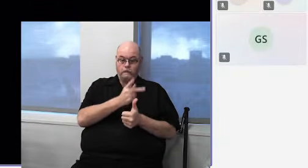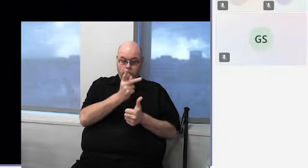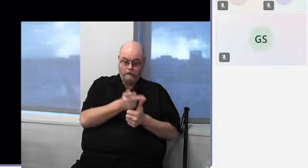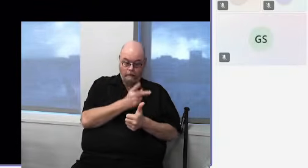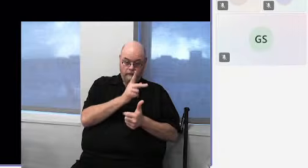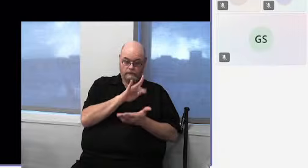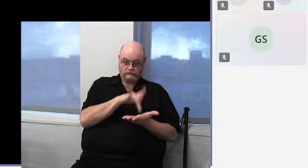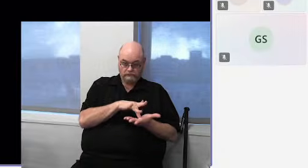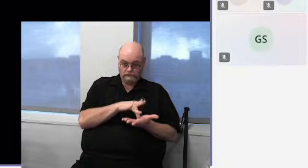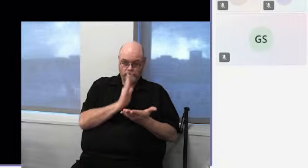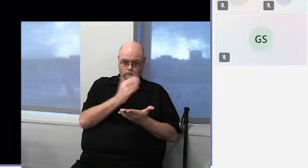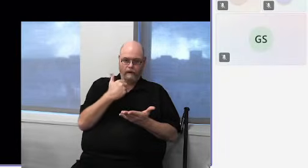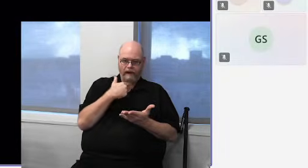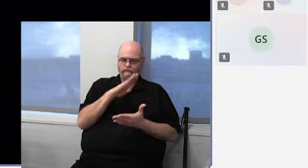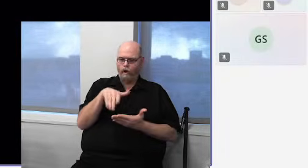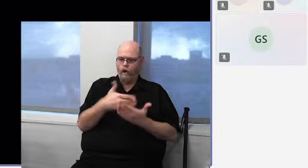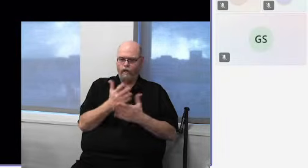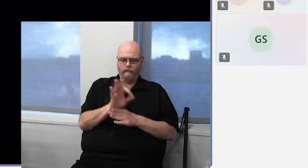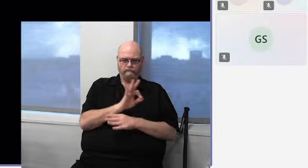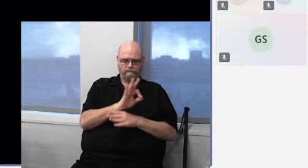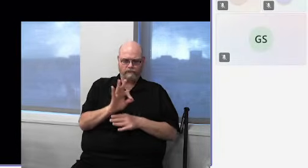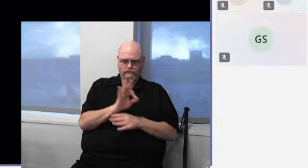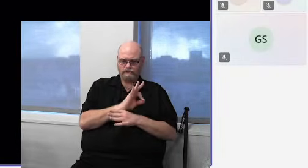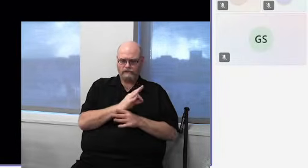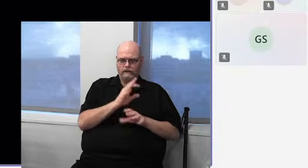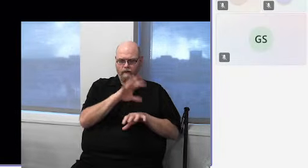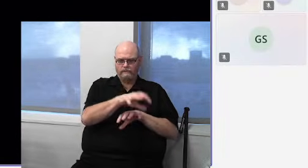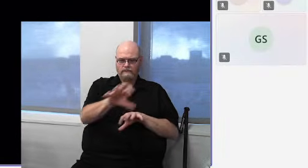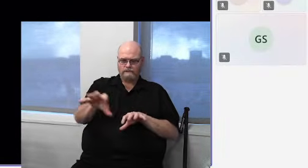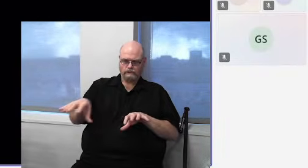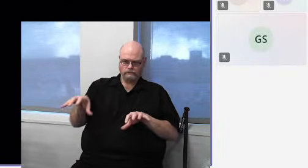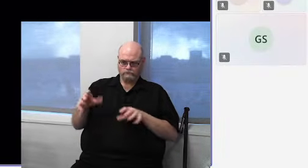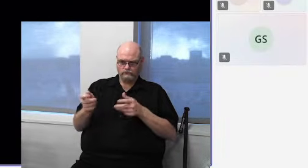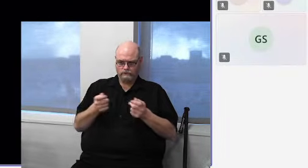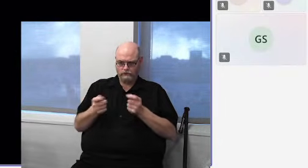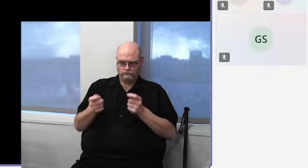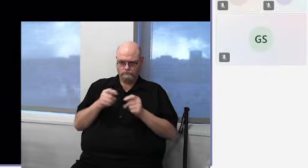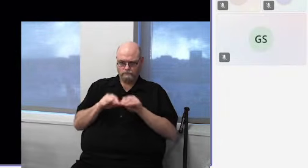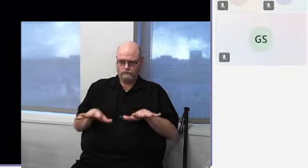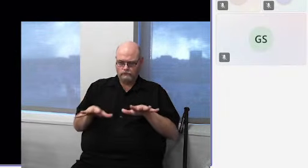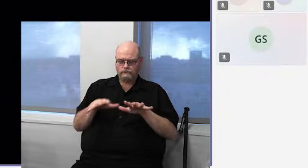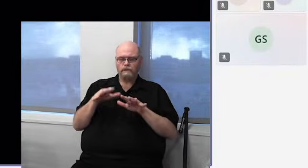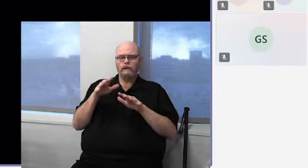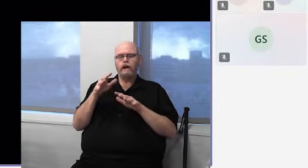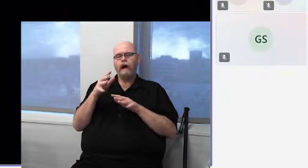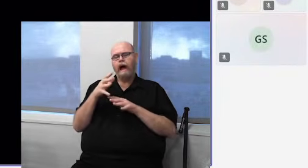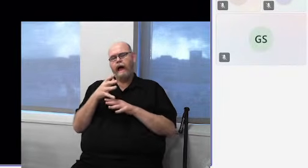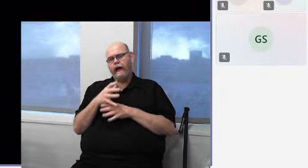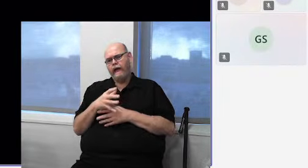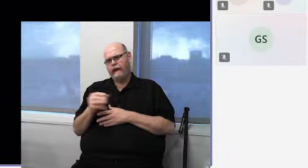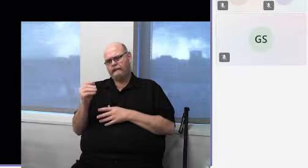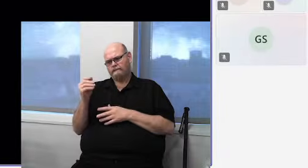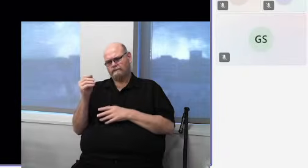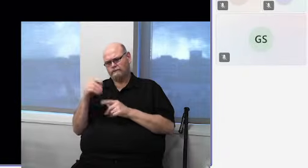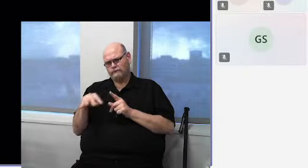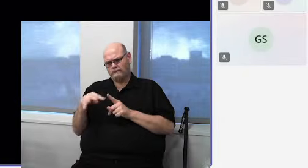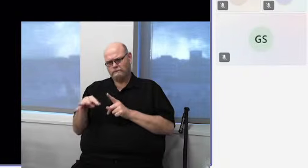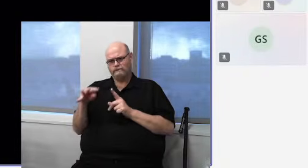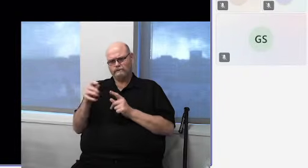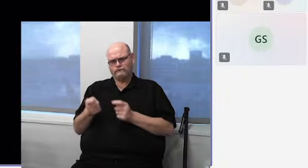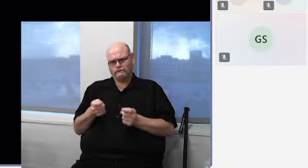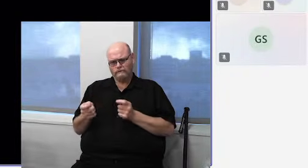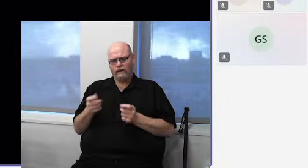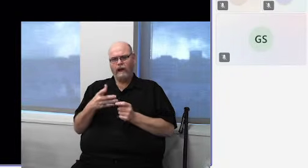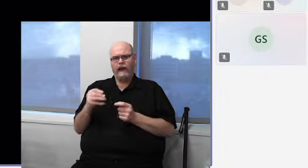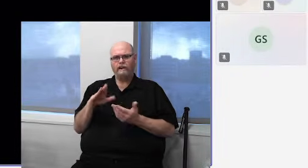the primary control center will have all of the functionality of the distribution control, transmission control, and all